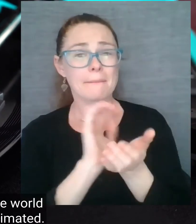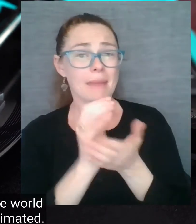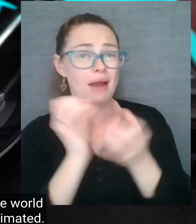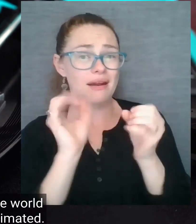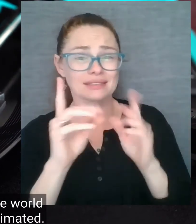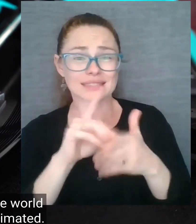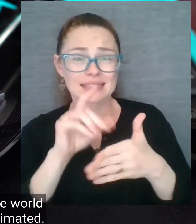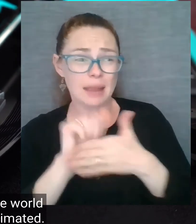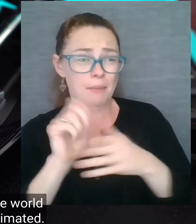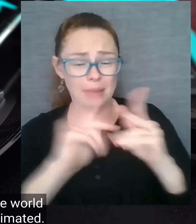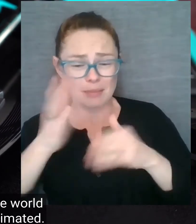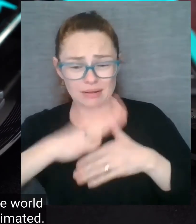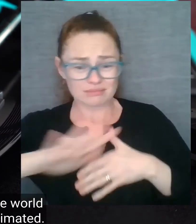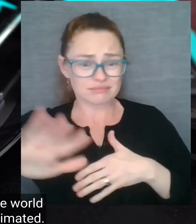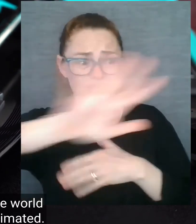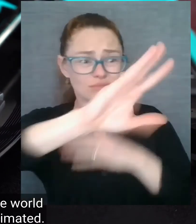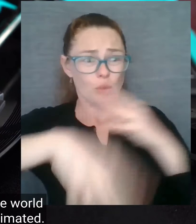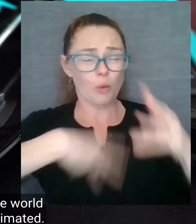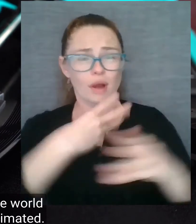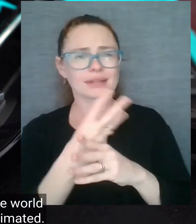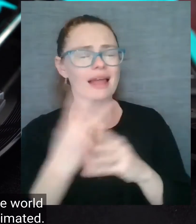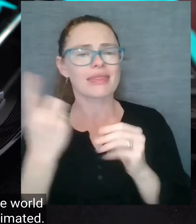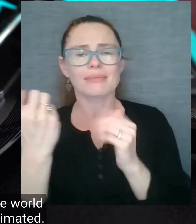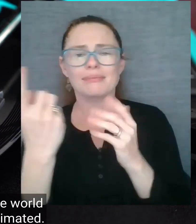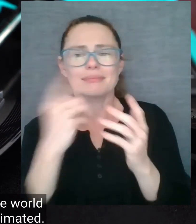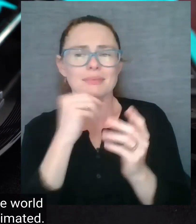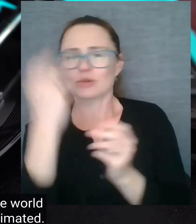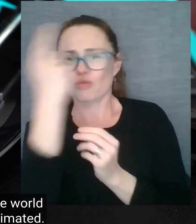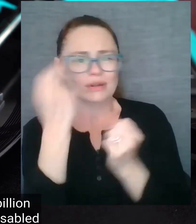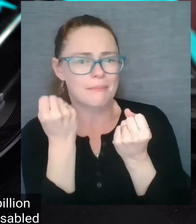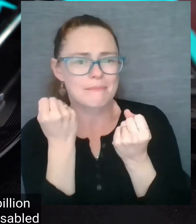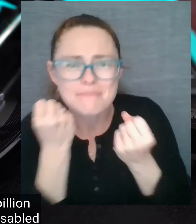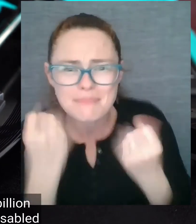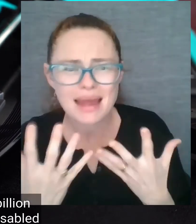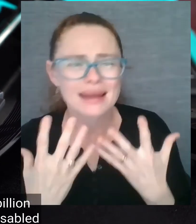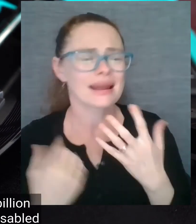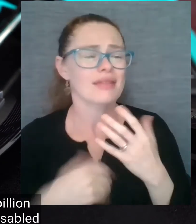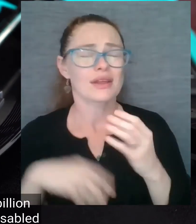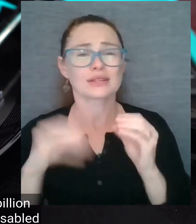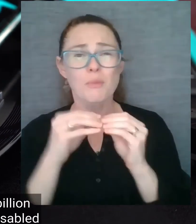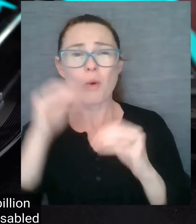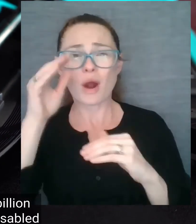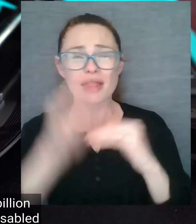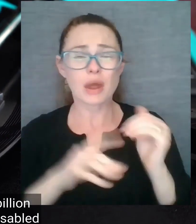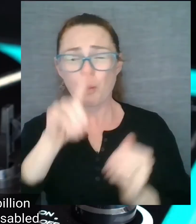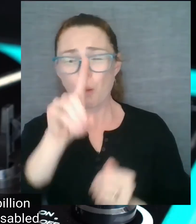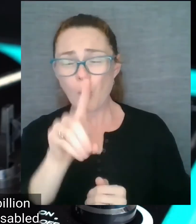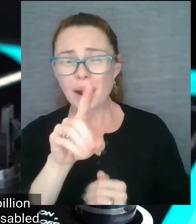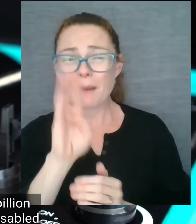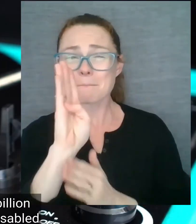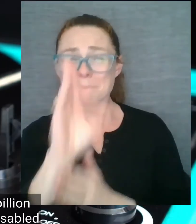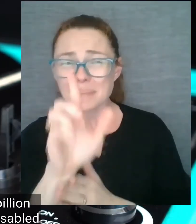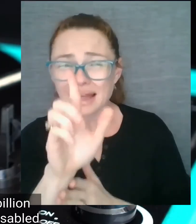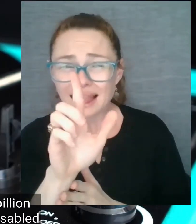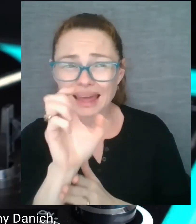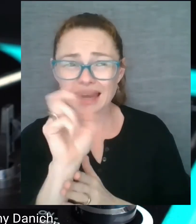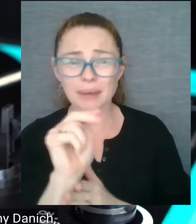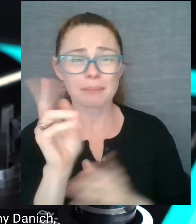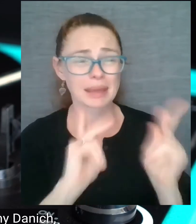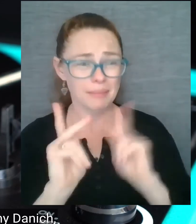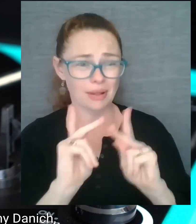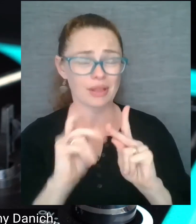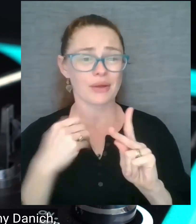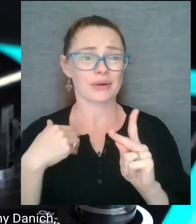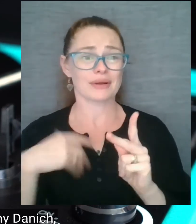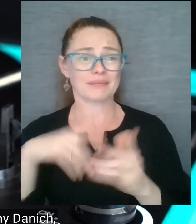that there are in the world is always underestimated. There is over 1 billion people who are disabled. And